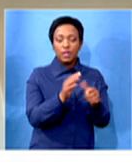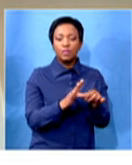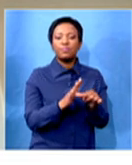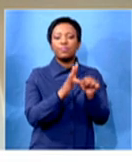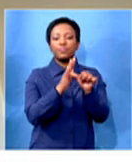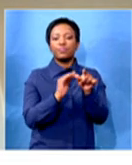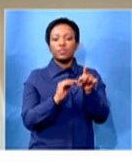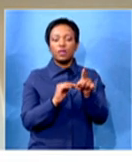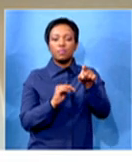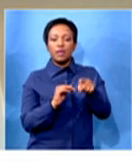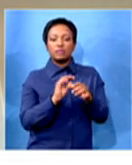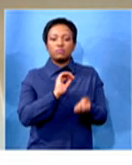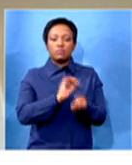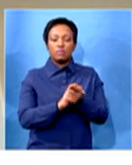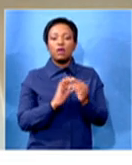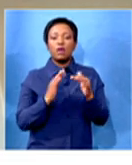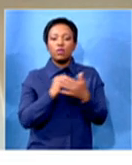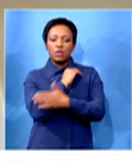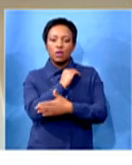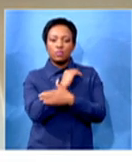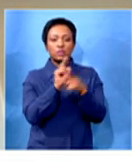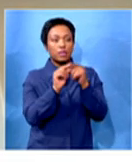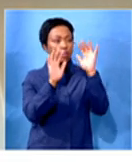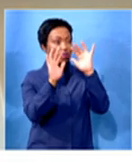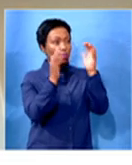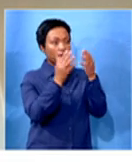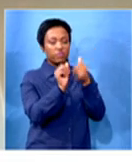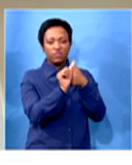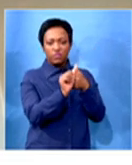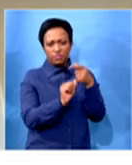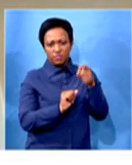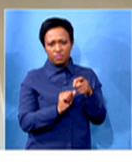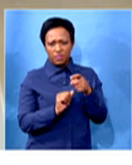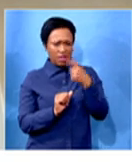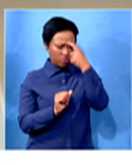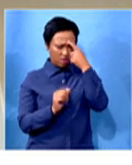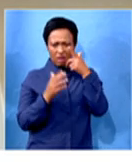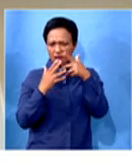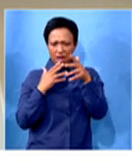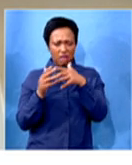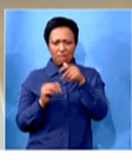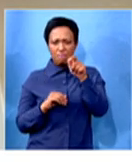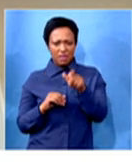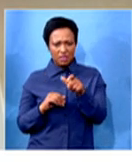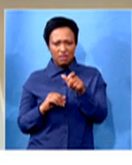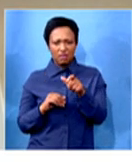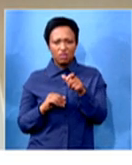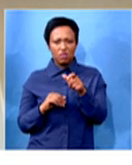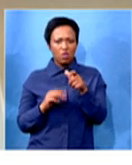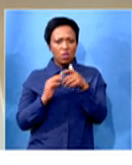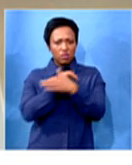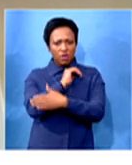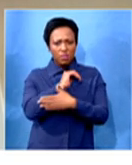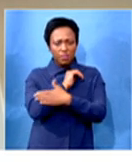that happens in this country and around the world. And so I don't think anyone is suggesting, at least in countries where